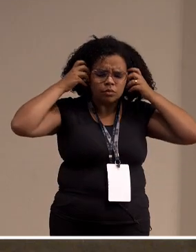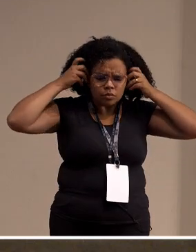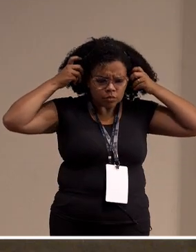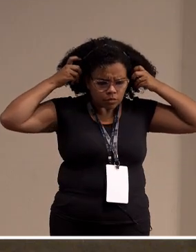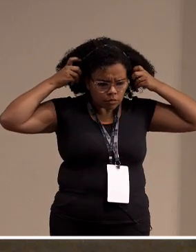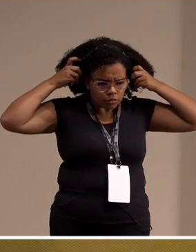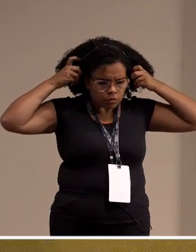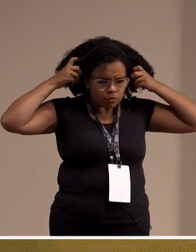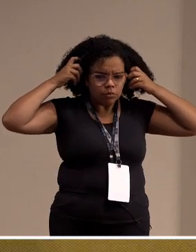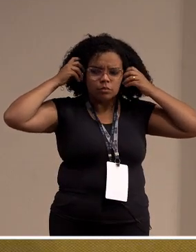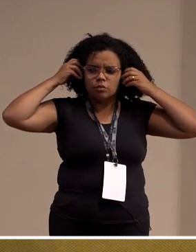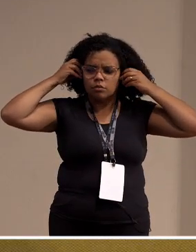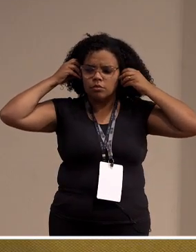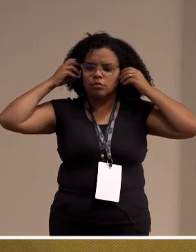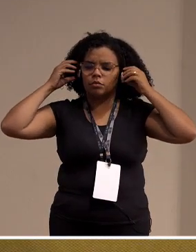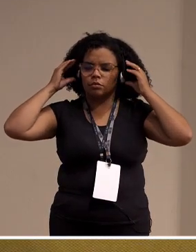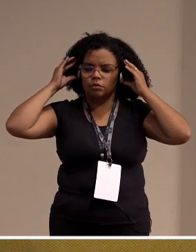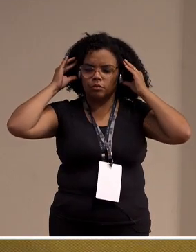literatura